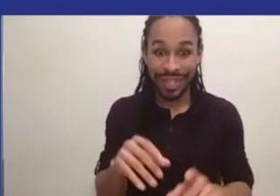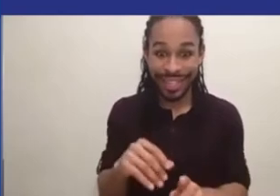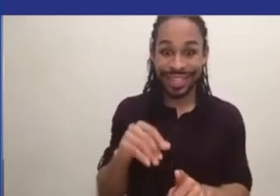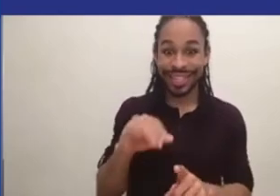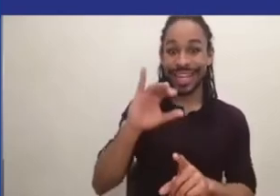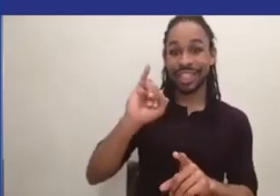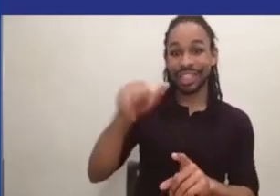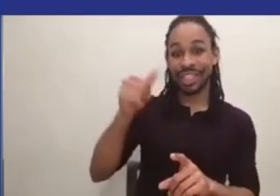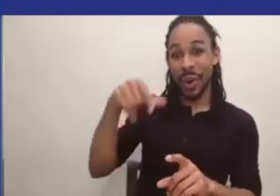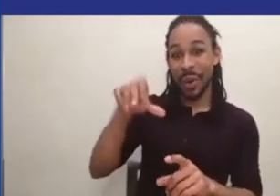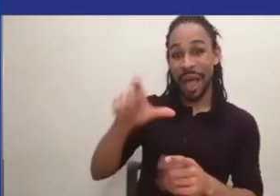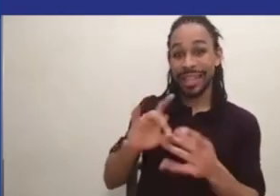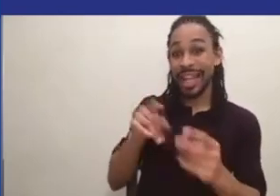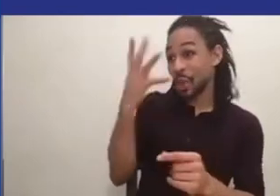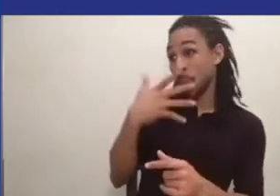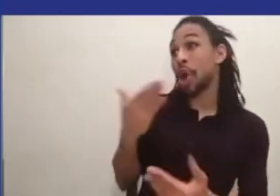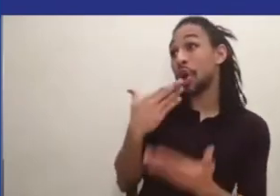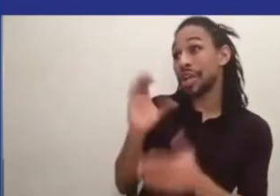How you doing?